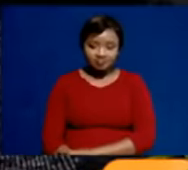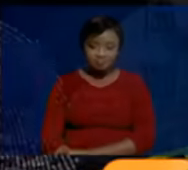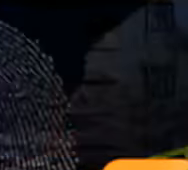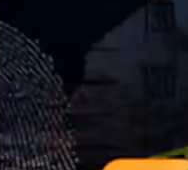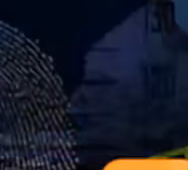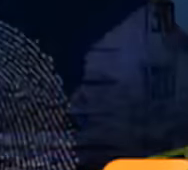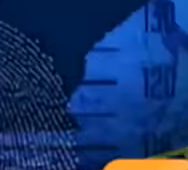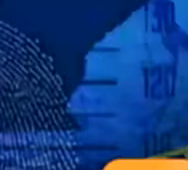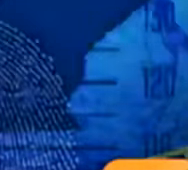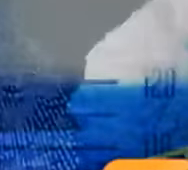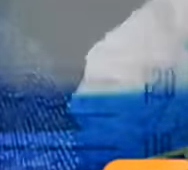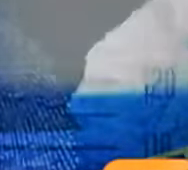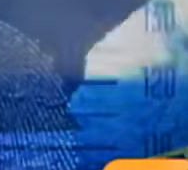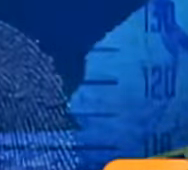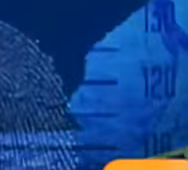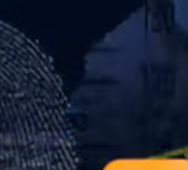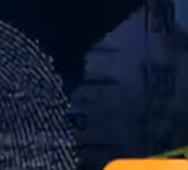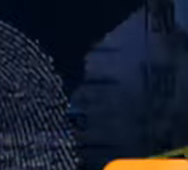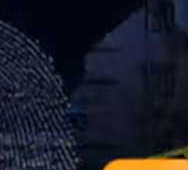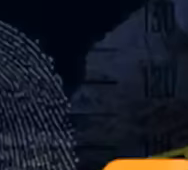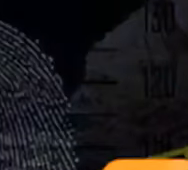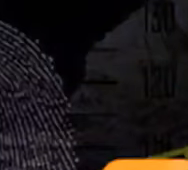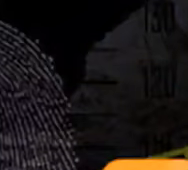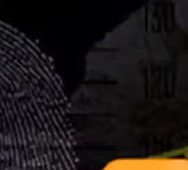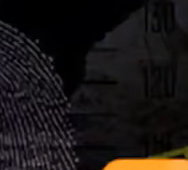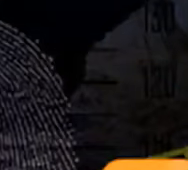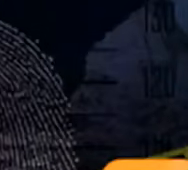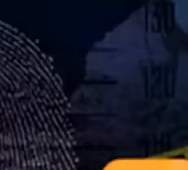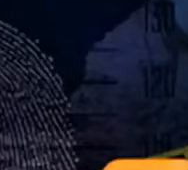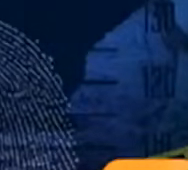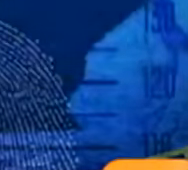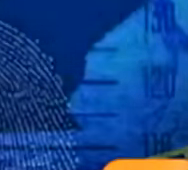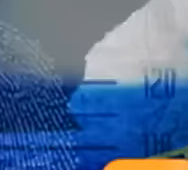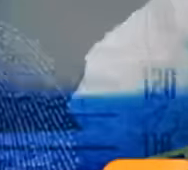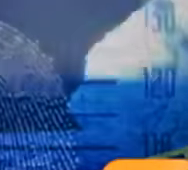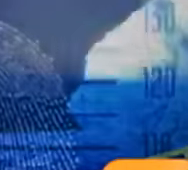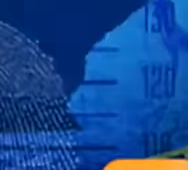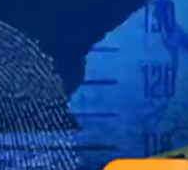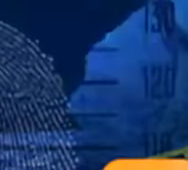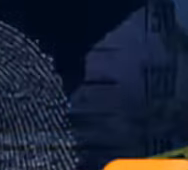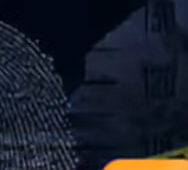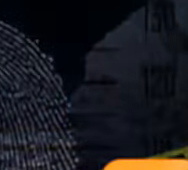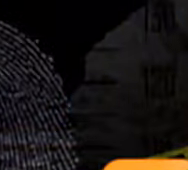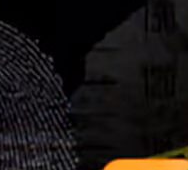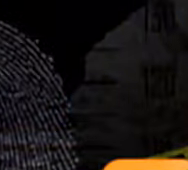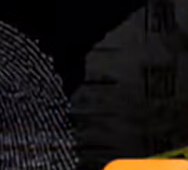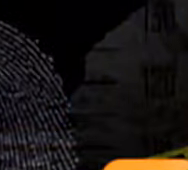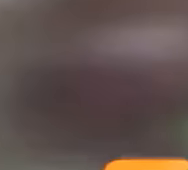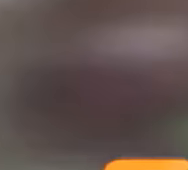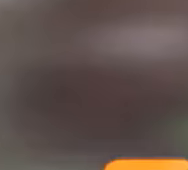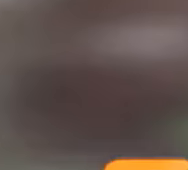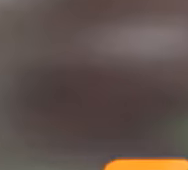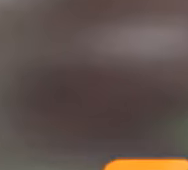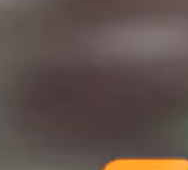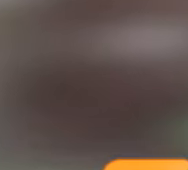Mwikia Mwangi, 25 years old, and Jonah Shoka, 30 years old, were arrested on 20th April of this year to